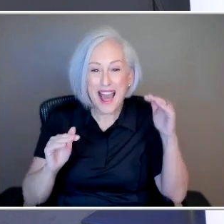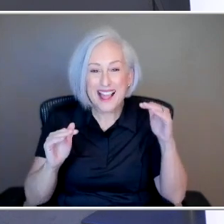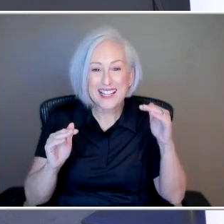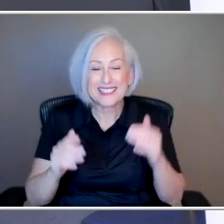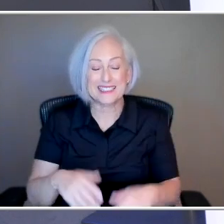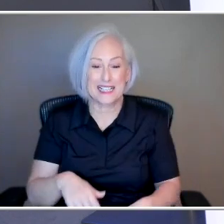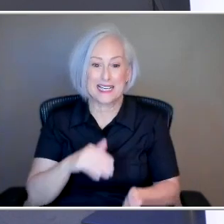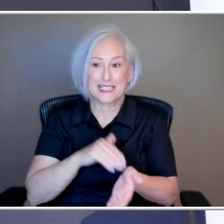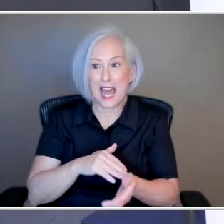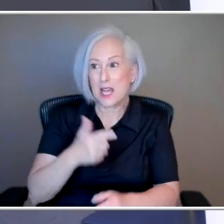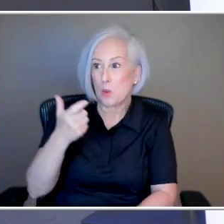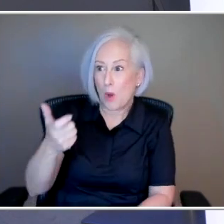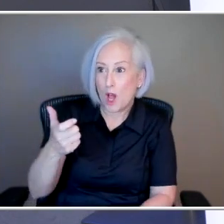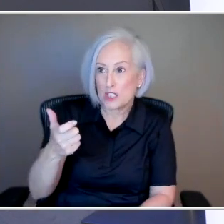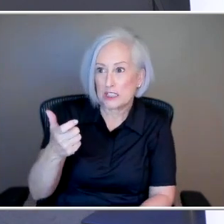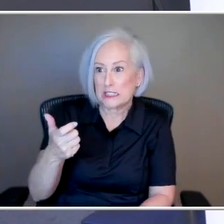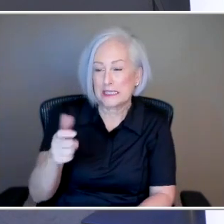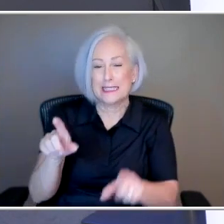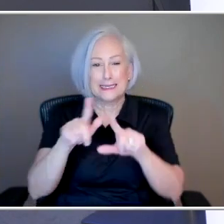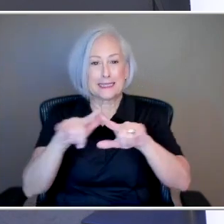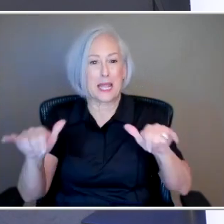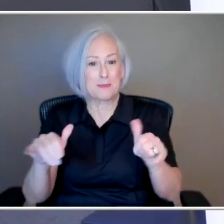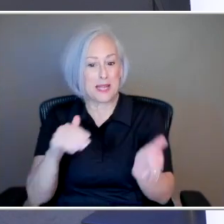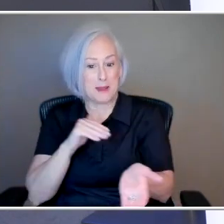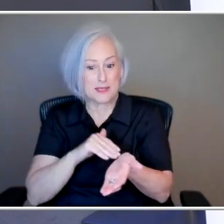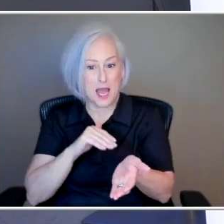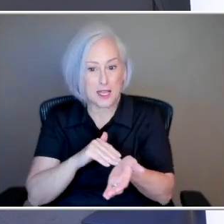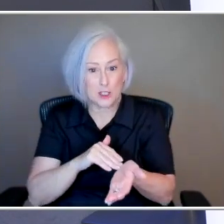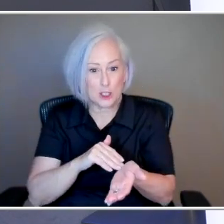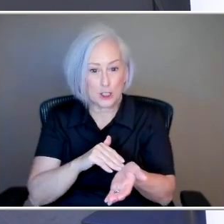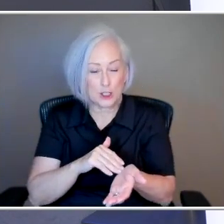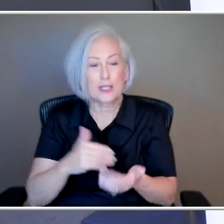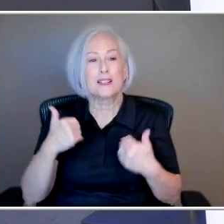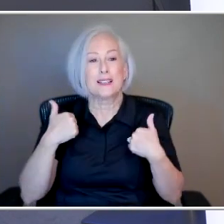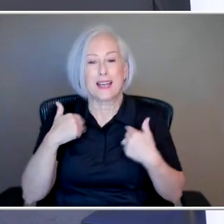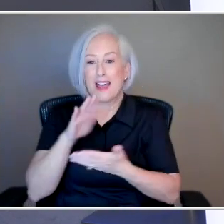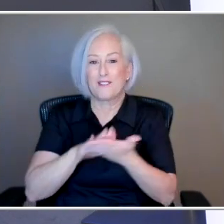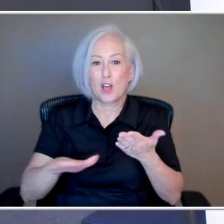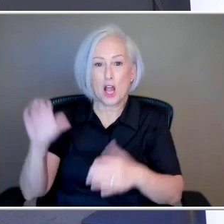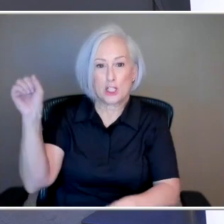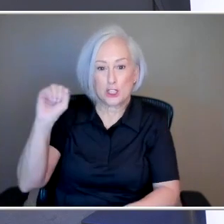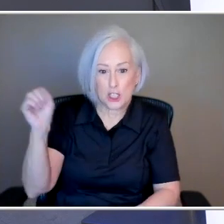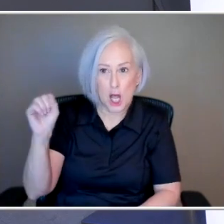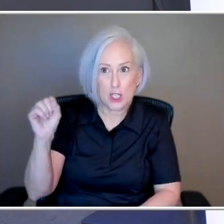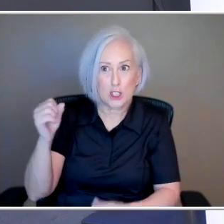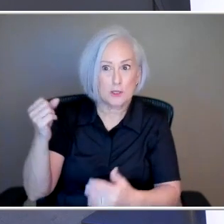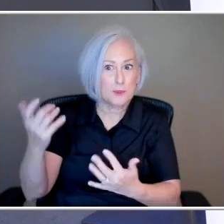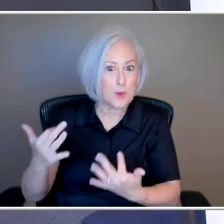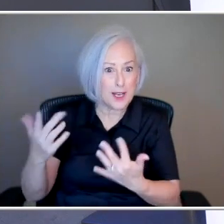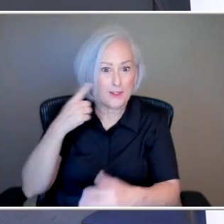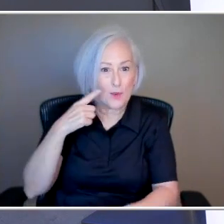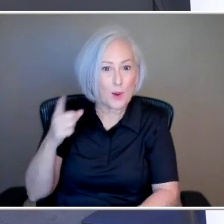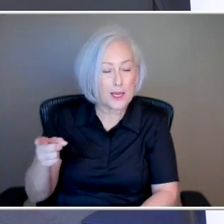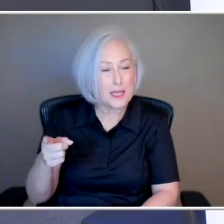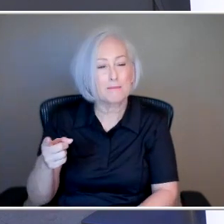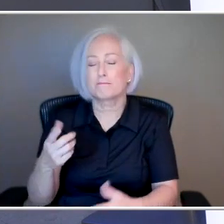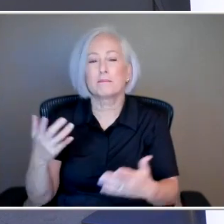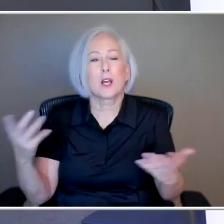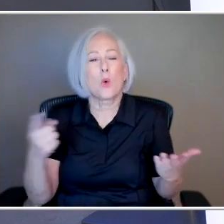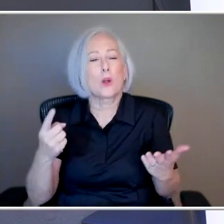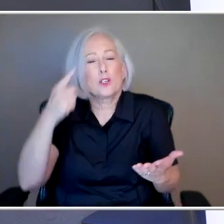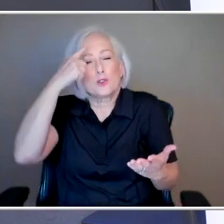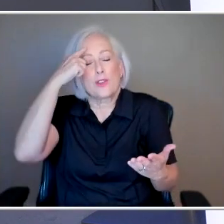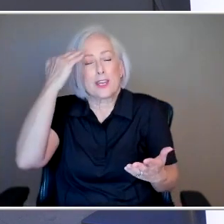a physician. He's got scholarships on the line. He wants to play. What was it like just knowing he was in pain, but knowing